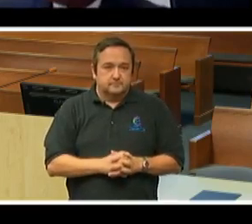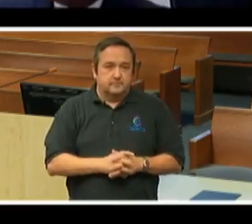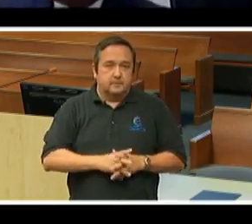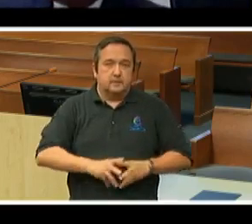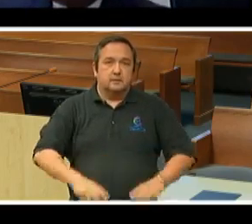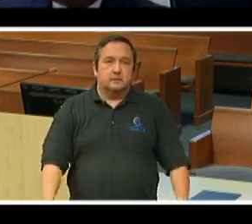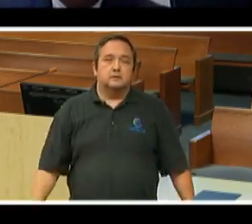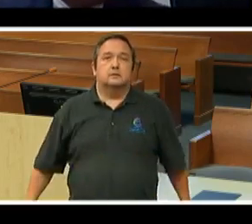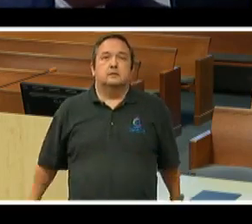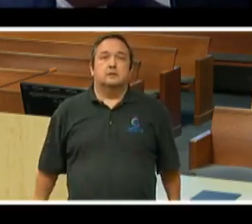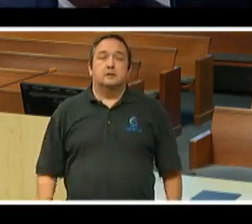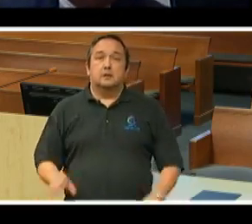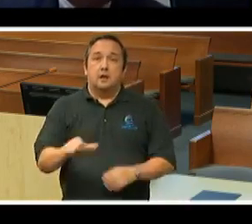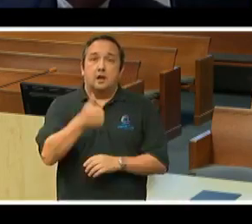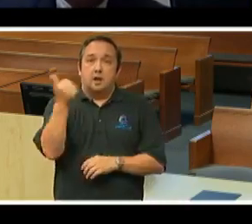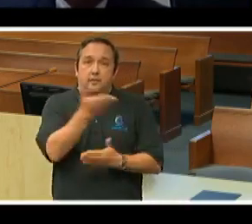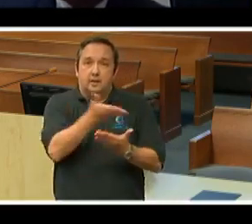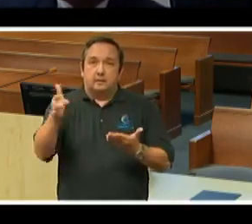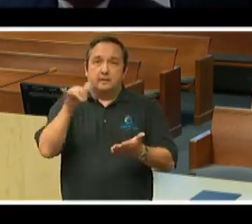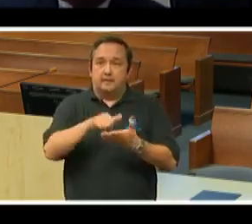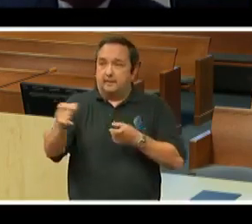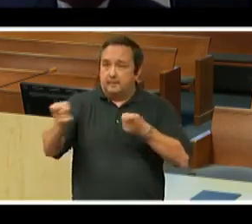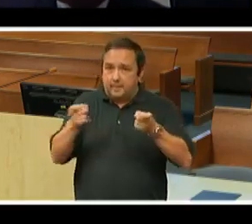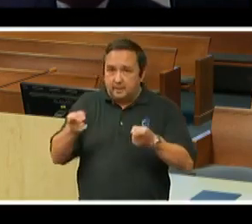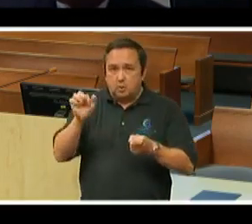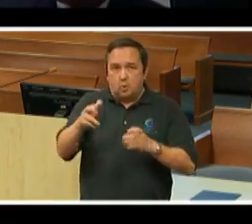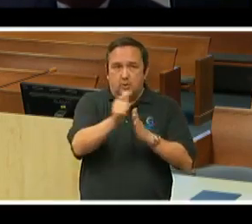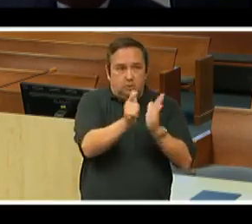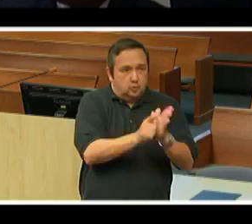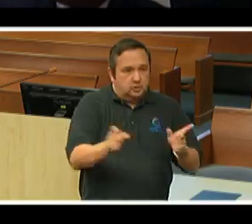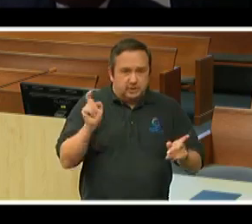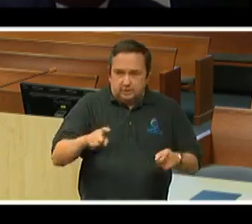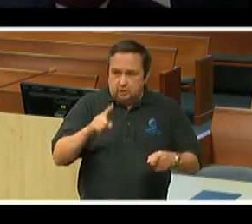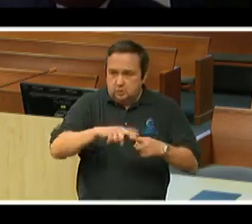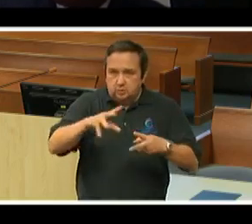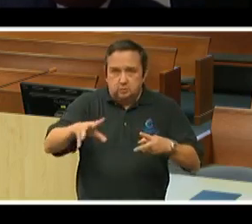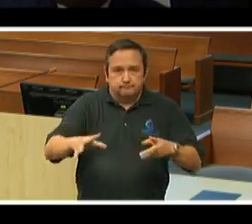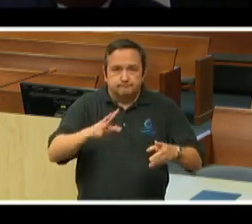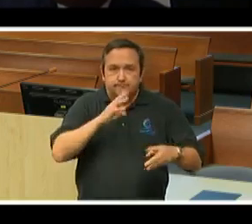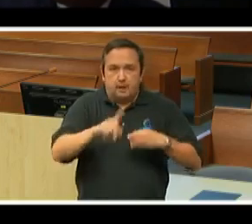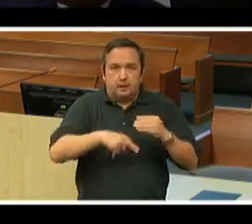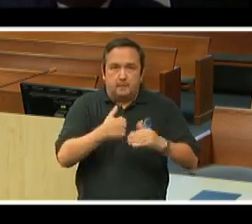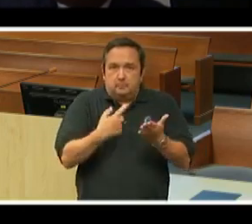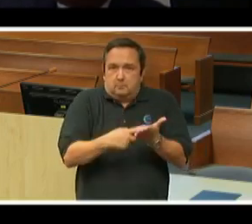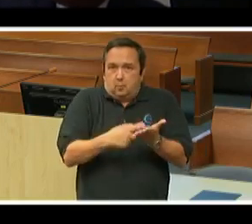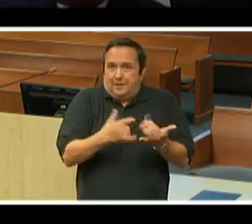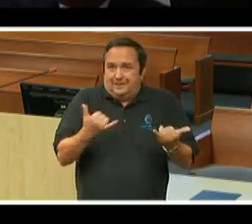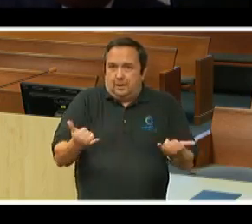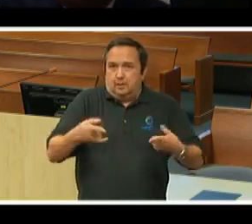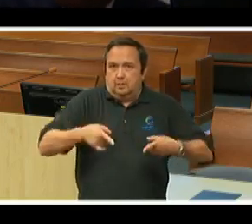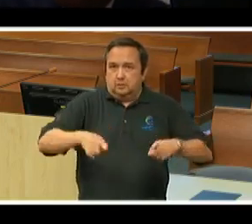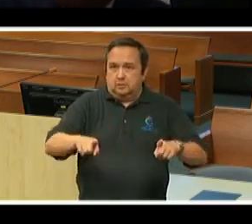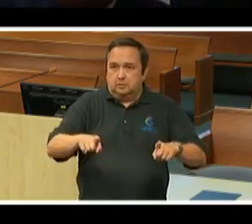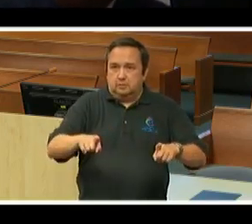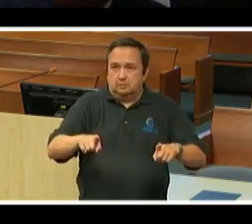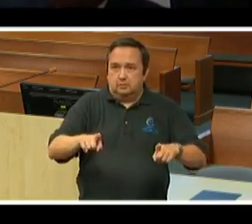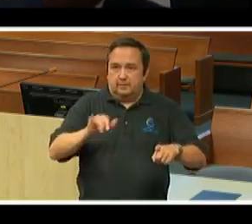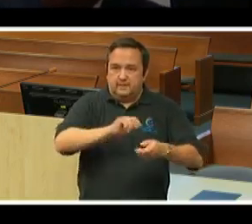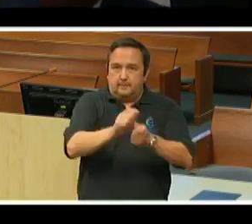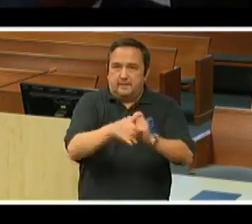what are any other items that the manager or the attorney believe we need to address in the in amending this order?